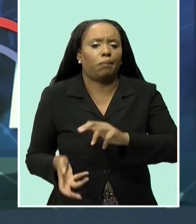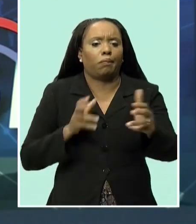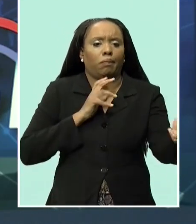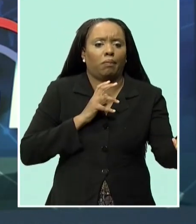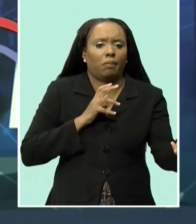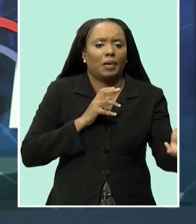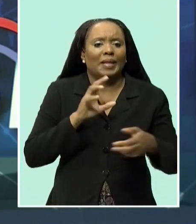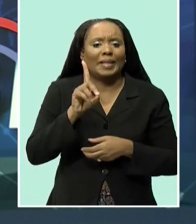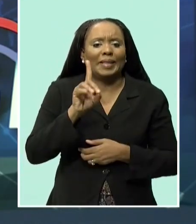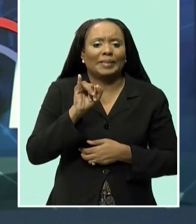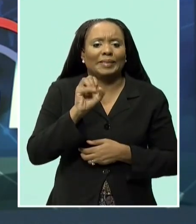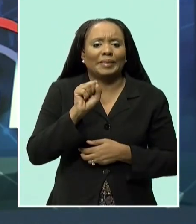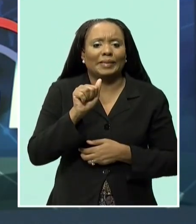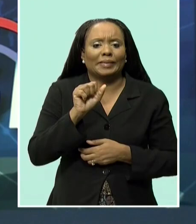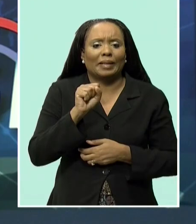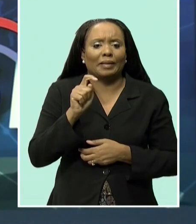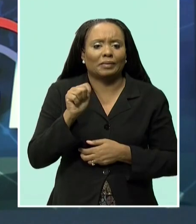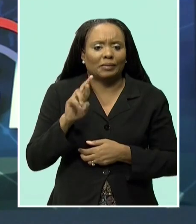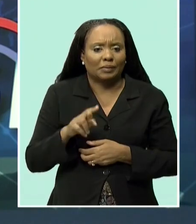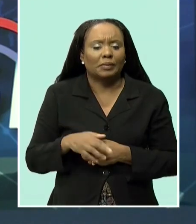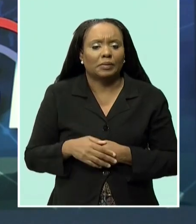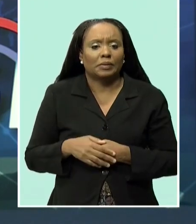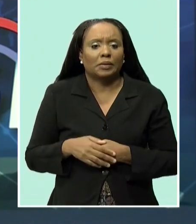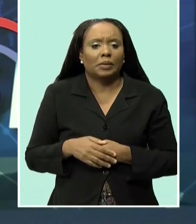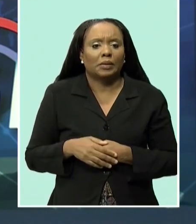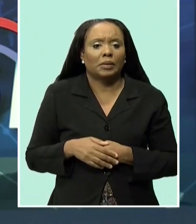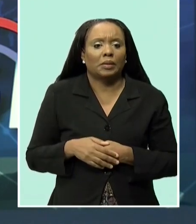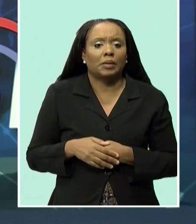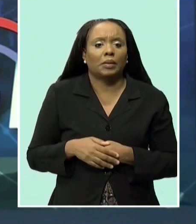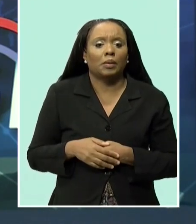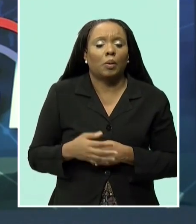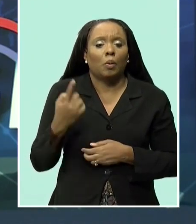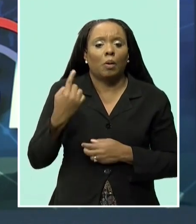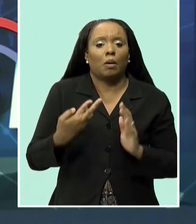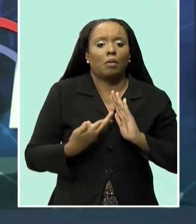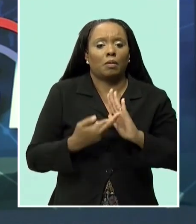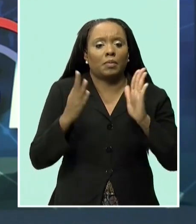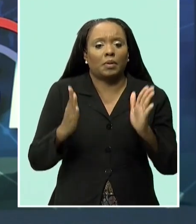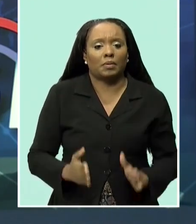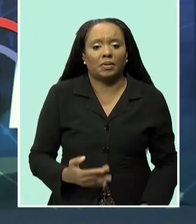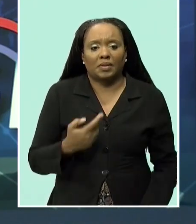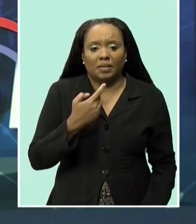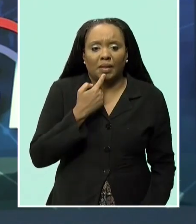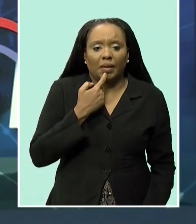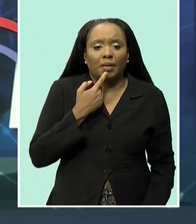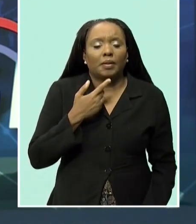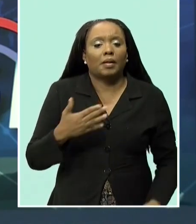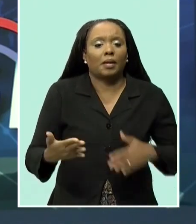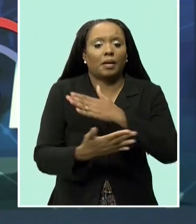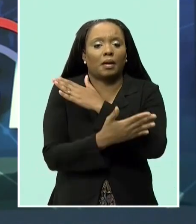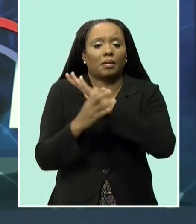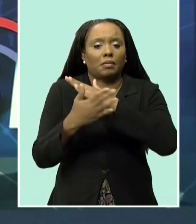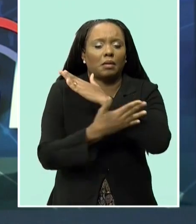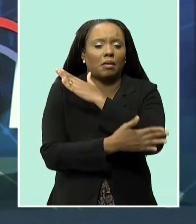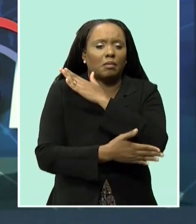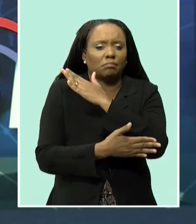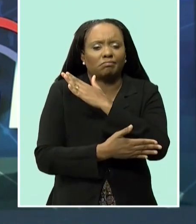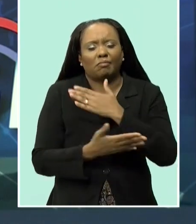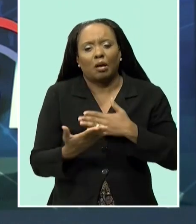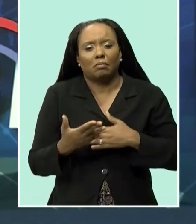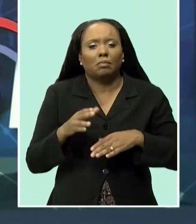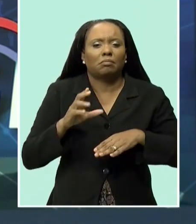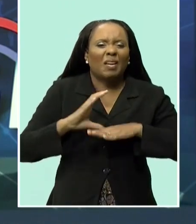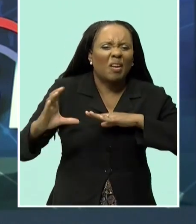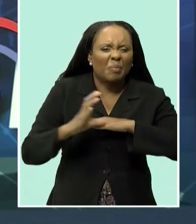Disaster Emergency Management Agency, Dr. Nicole Greenidge, revealed on The People's Business that a regional early warning systems consortium has